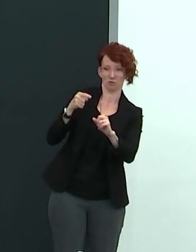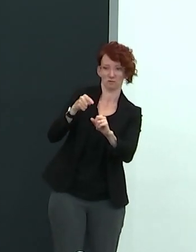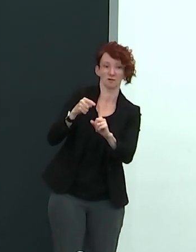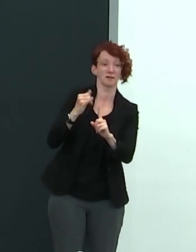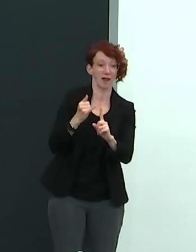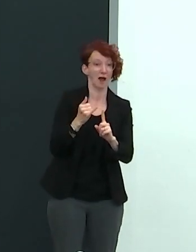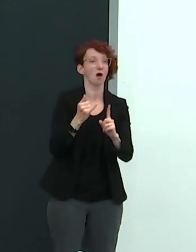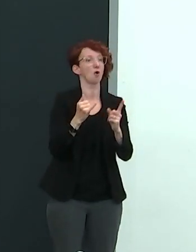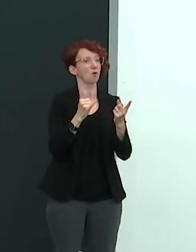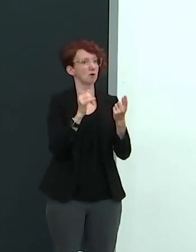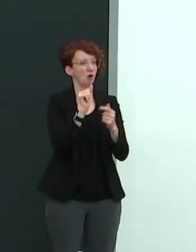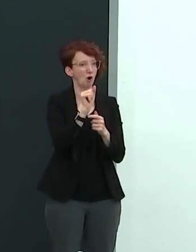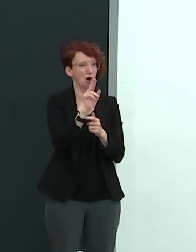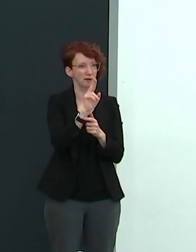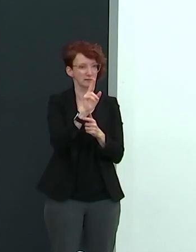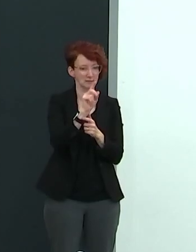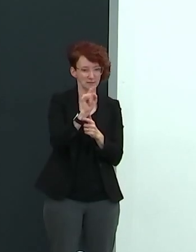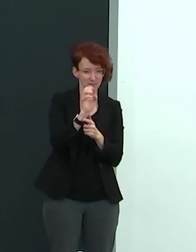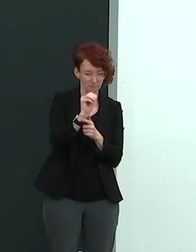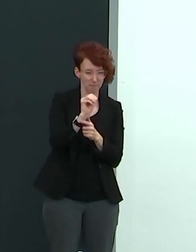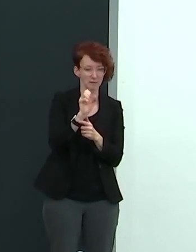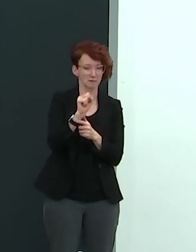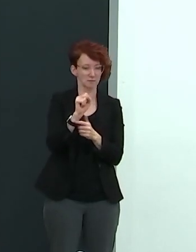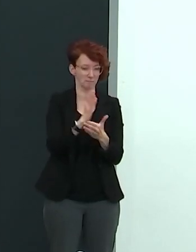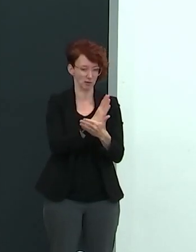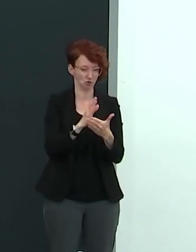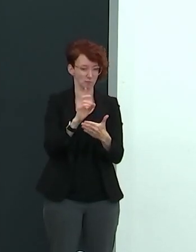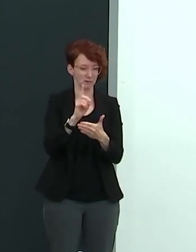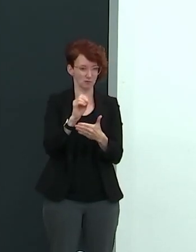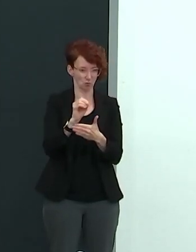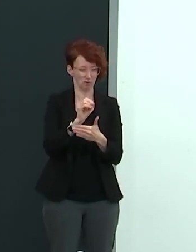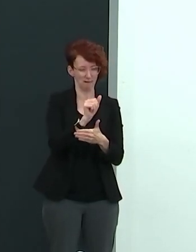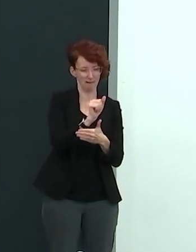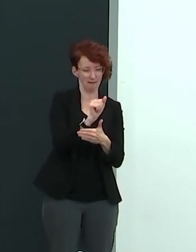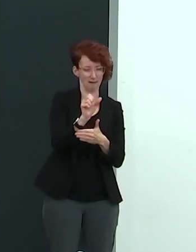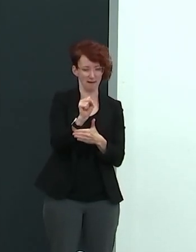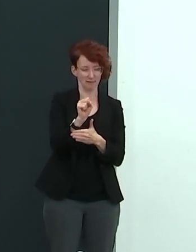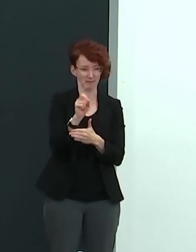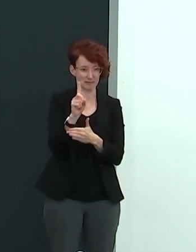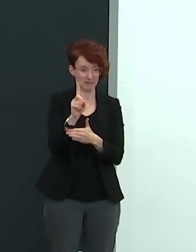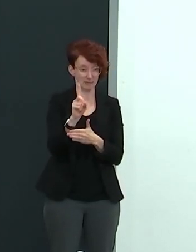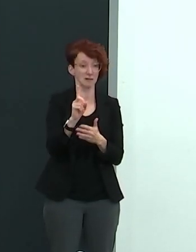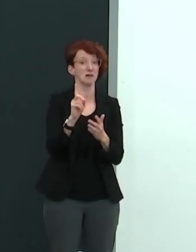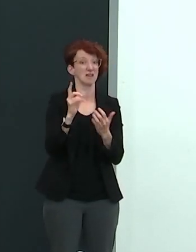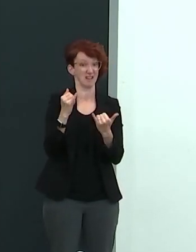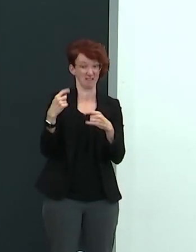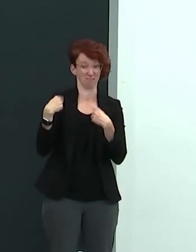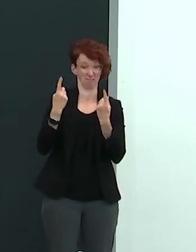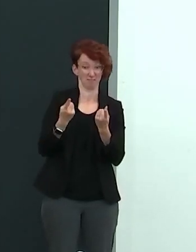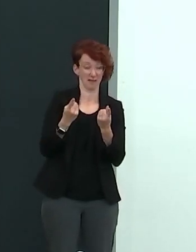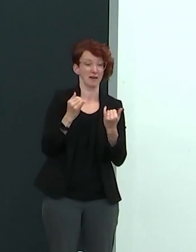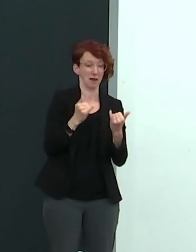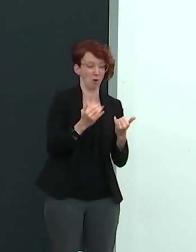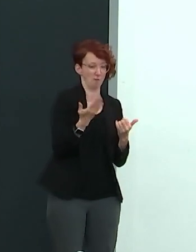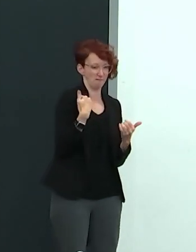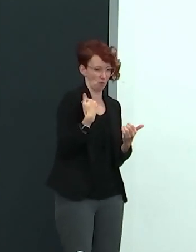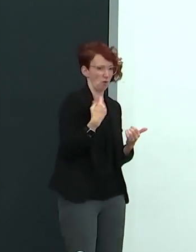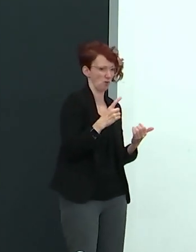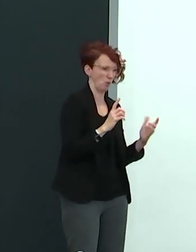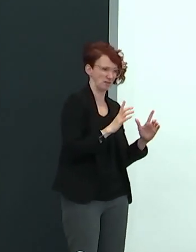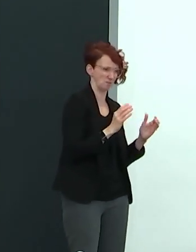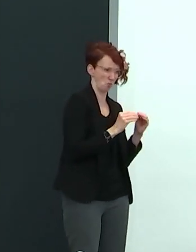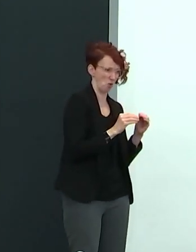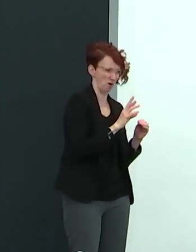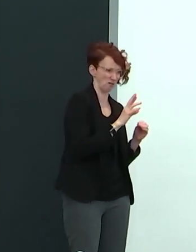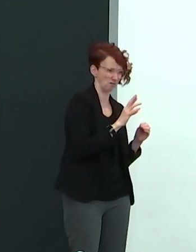spectrum disorder, or ASD, has risen from 1 in 150 children to 1 in 36 children.